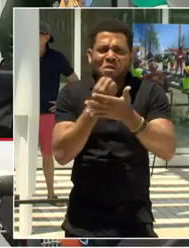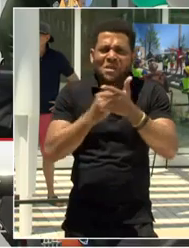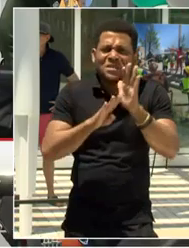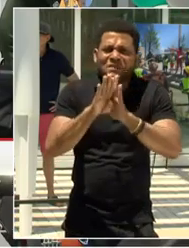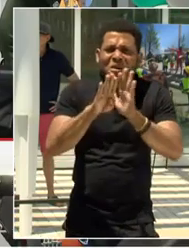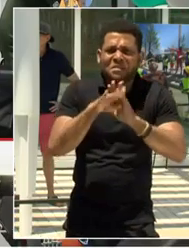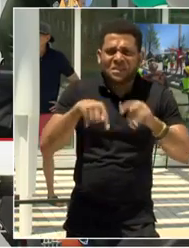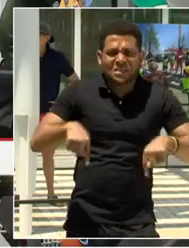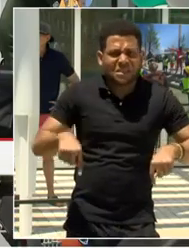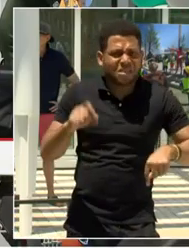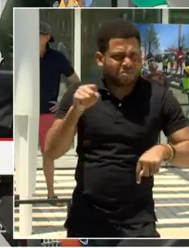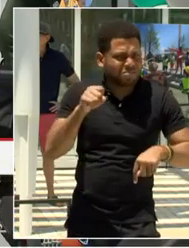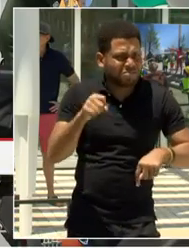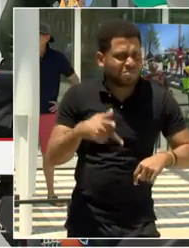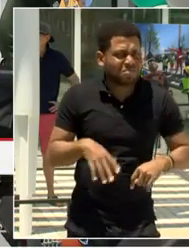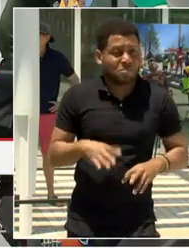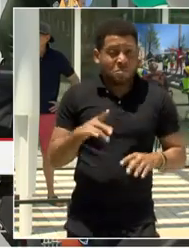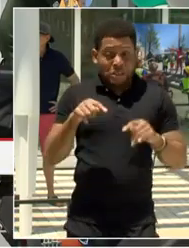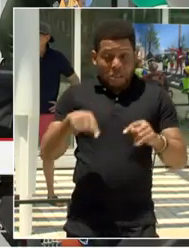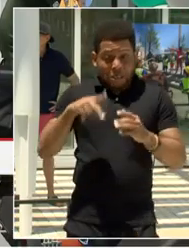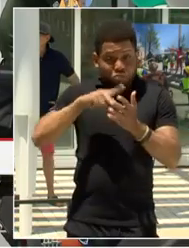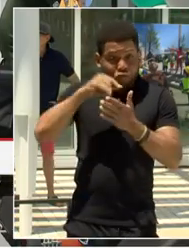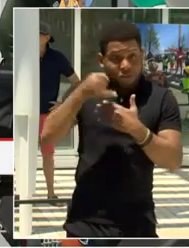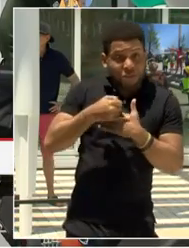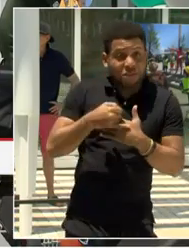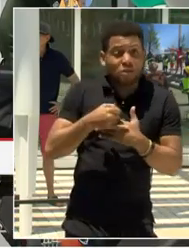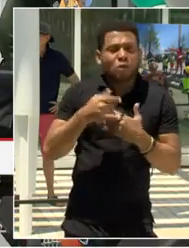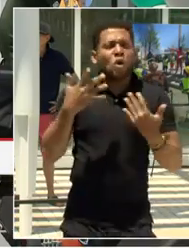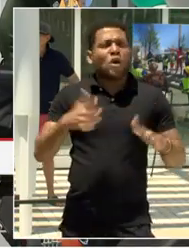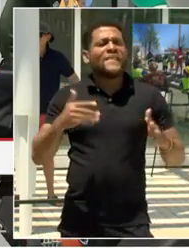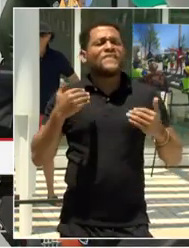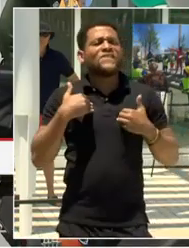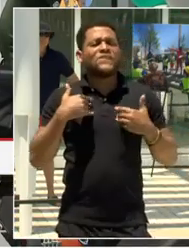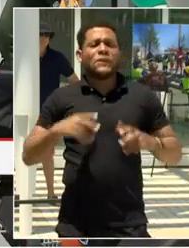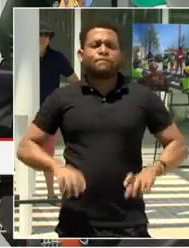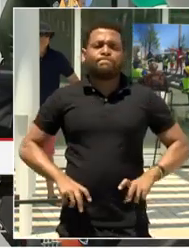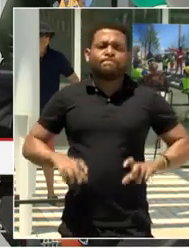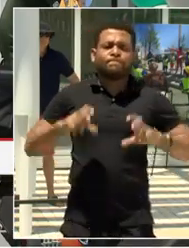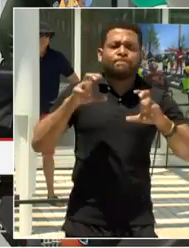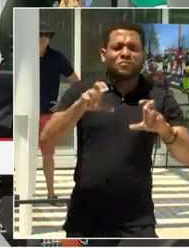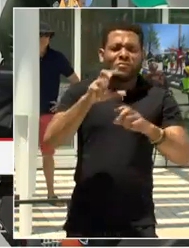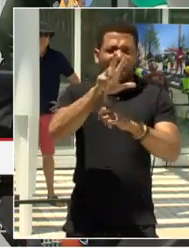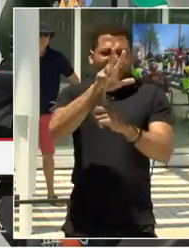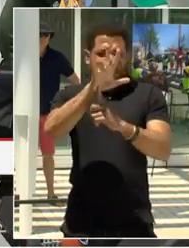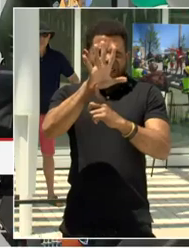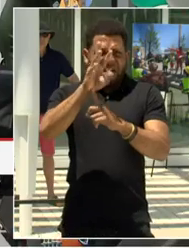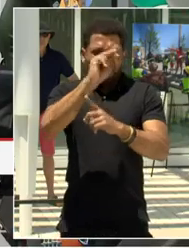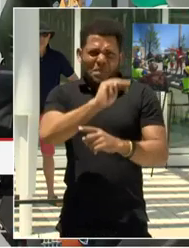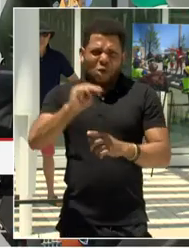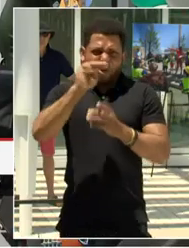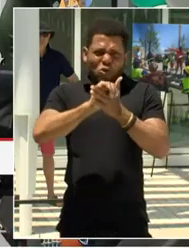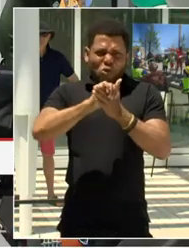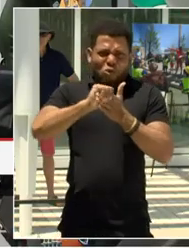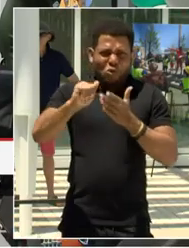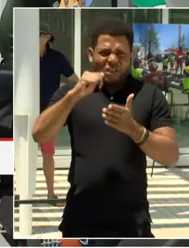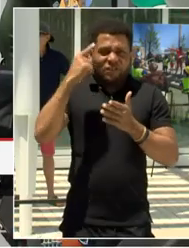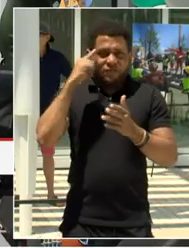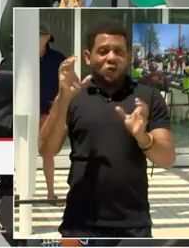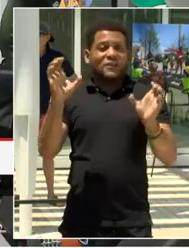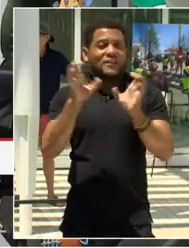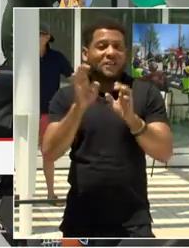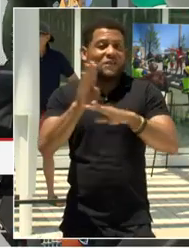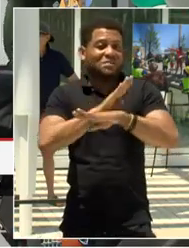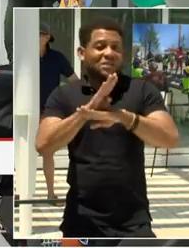that this project has contributed close to $35 million to certified business enterprises here in the district.